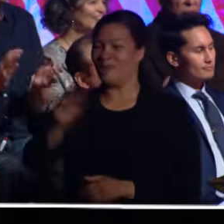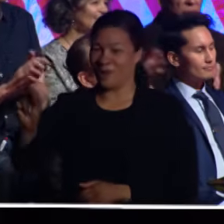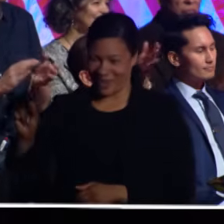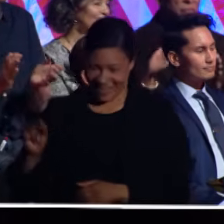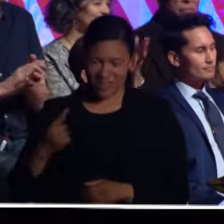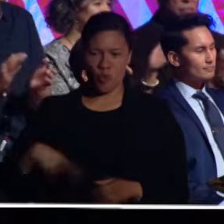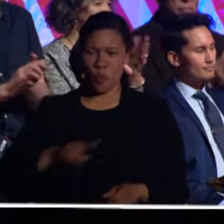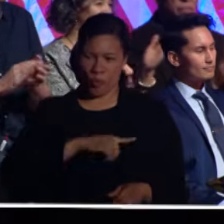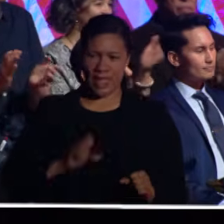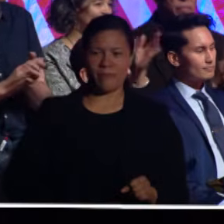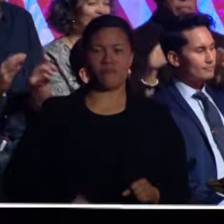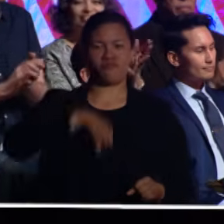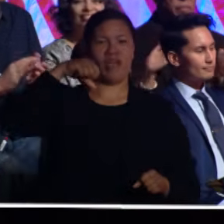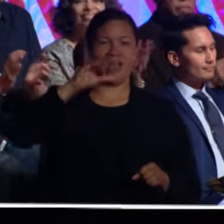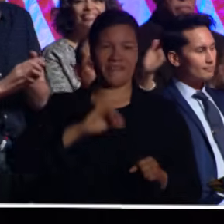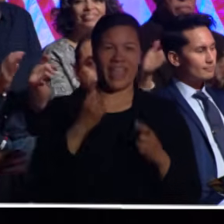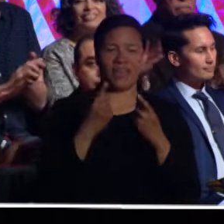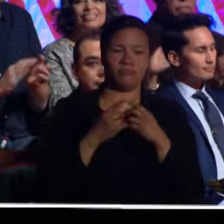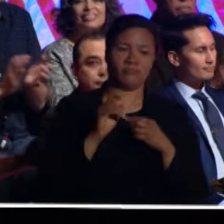be very proud of.